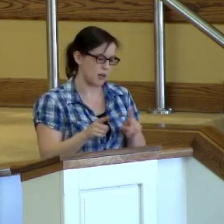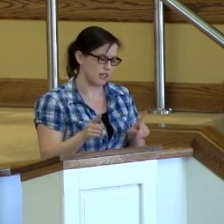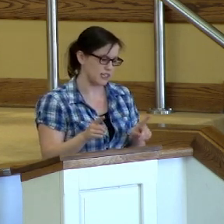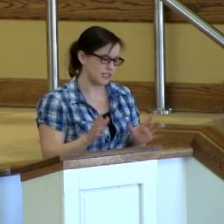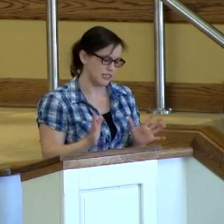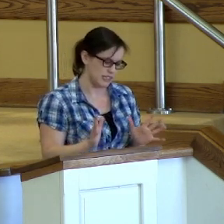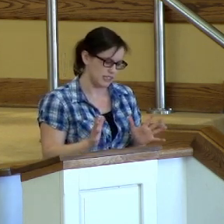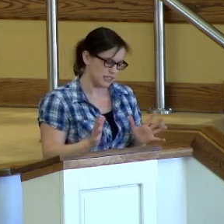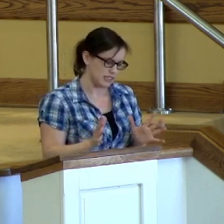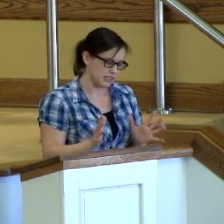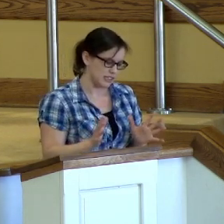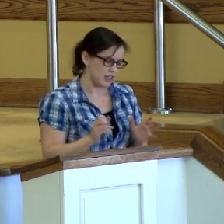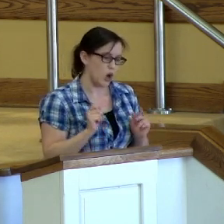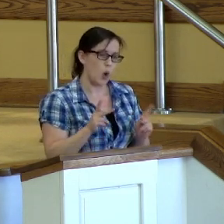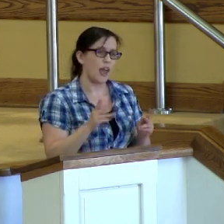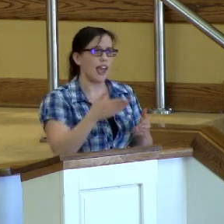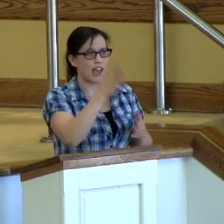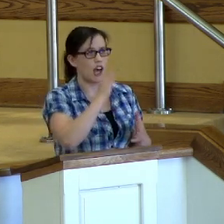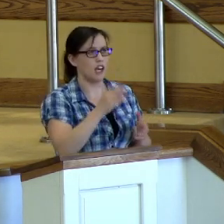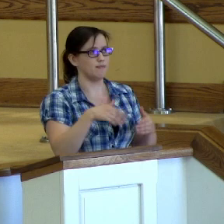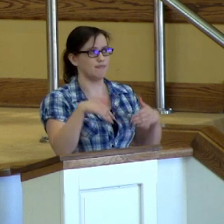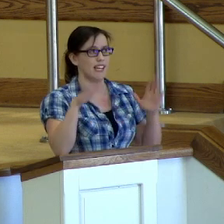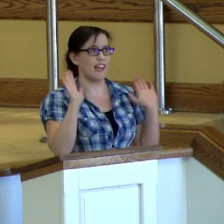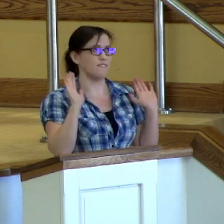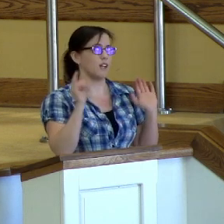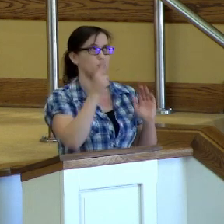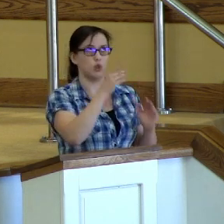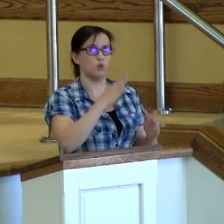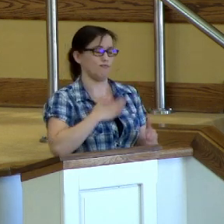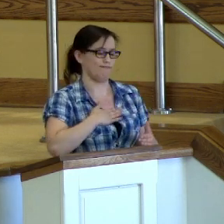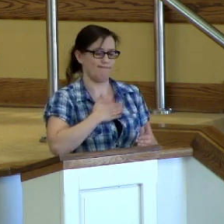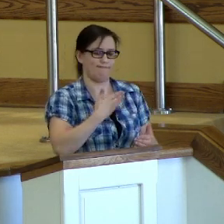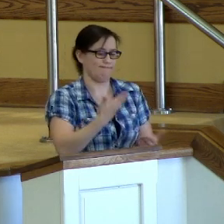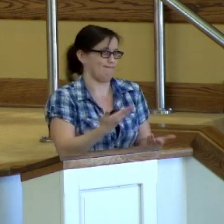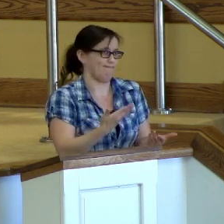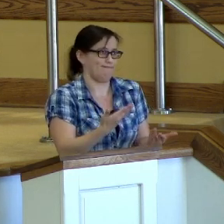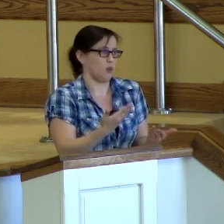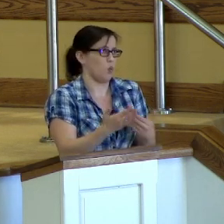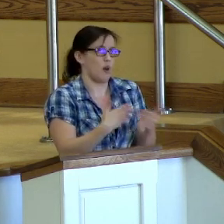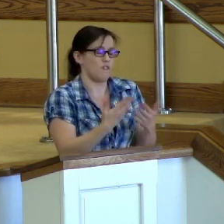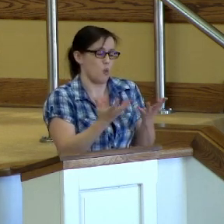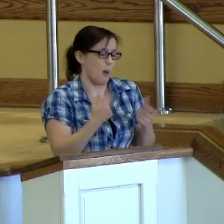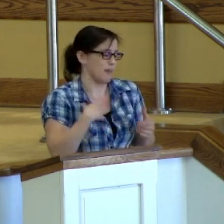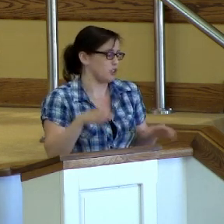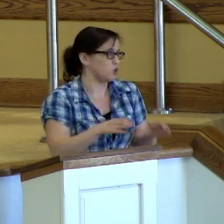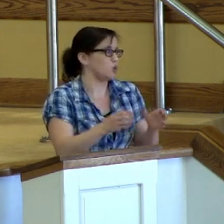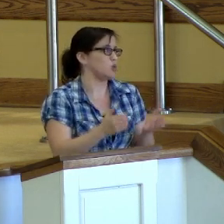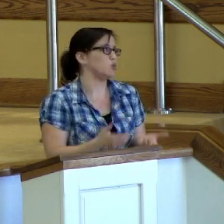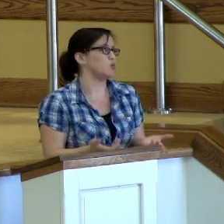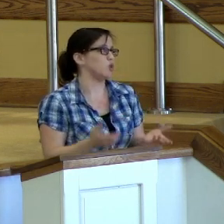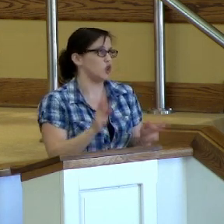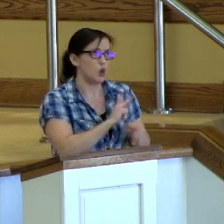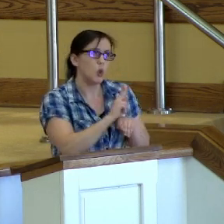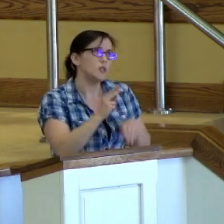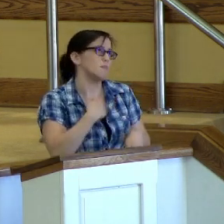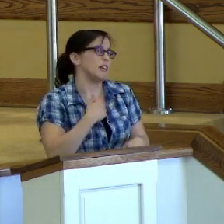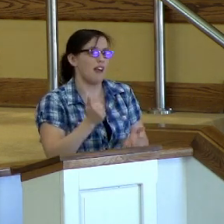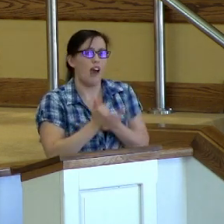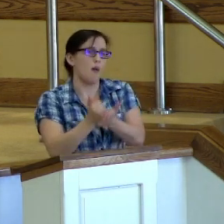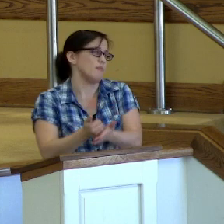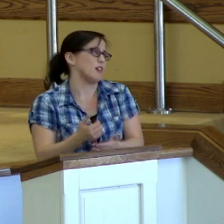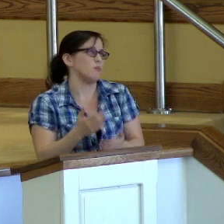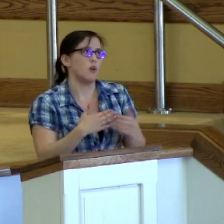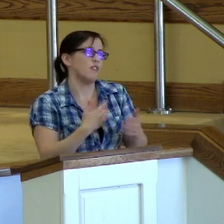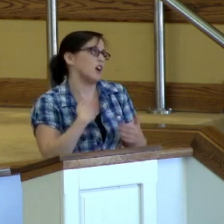take care of it? And so that's sometimes just having that willing heart to let God use us. And so that's what we need. We need to have that willing